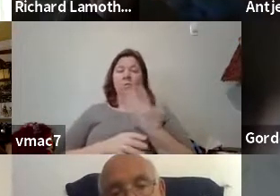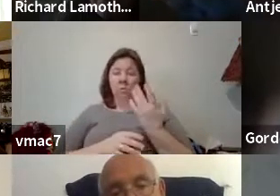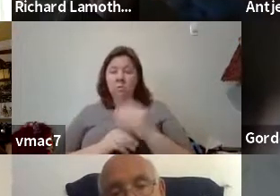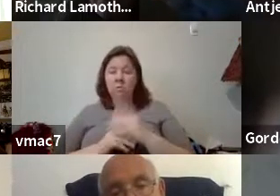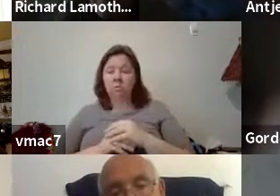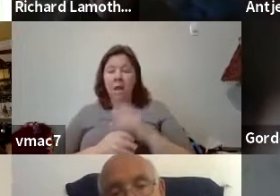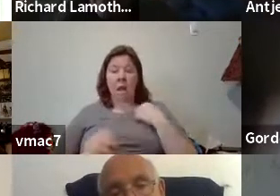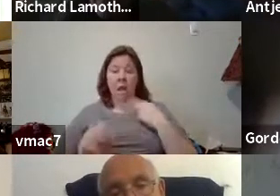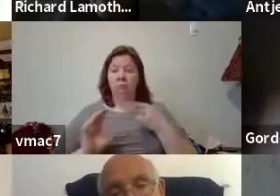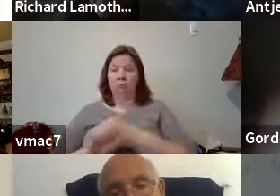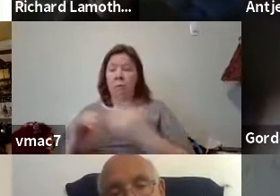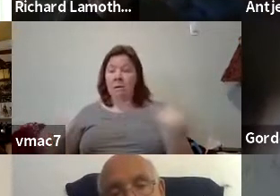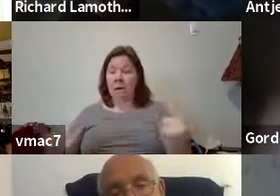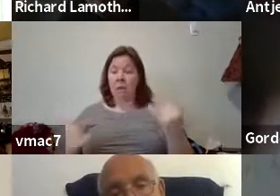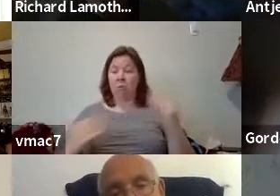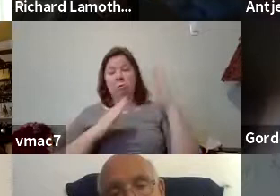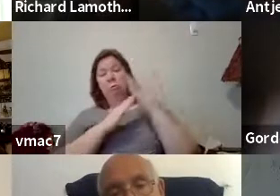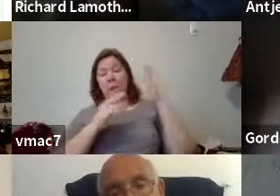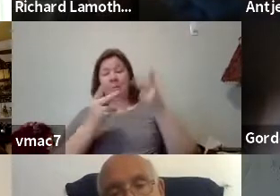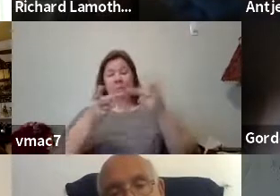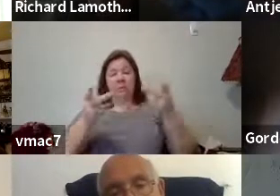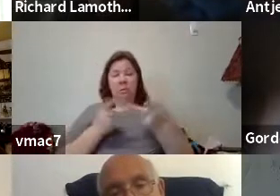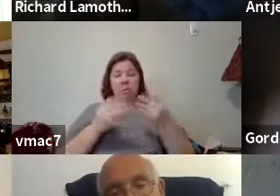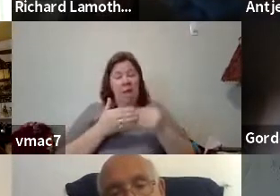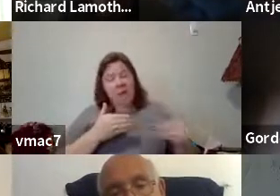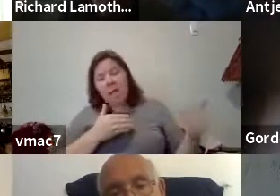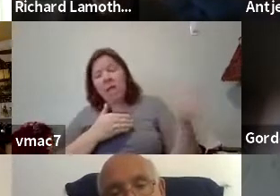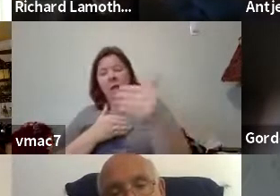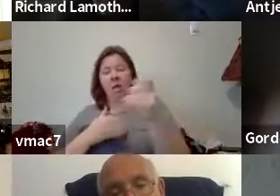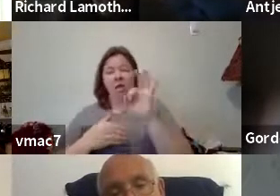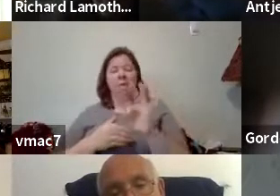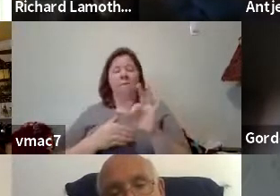Why join now? Be a top position, get ahead of the